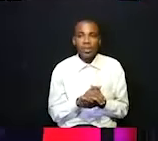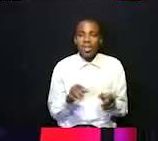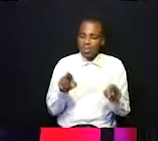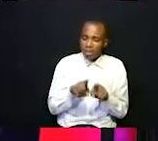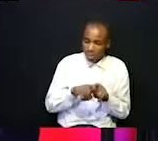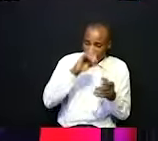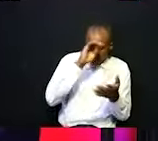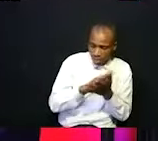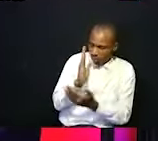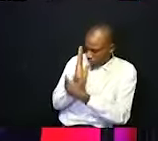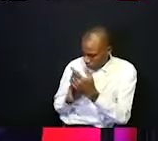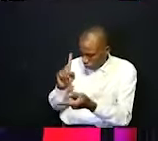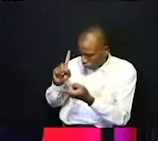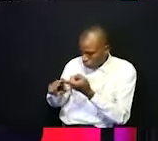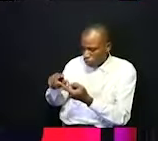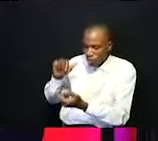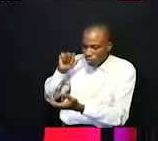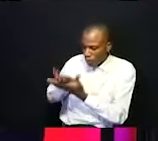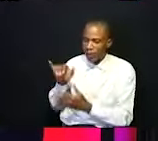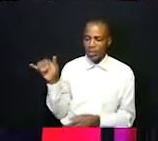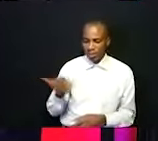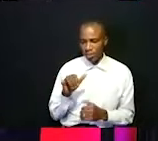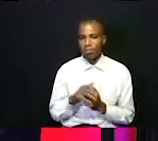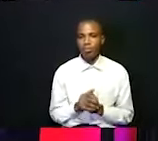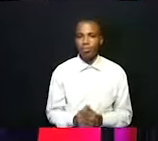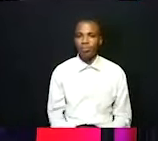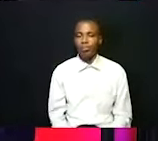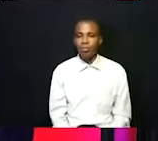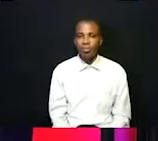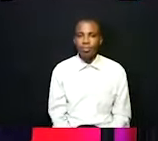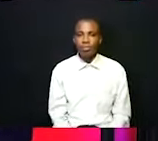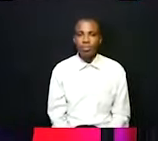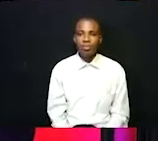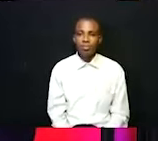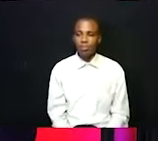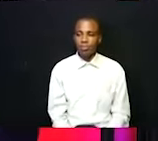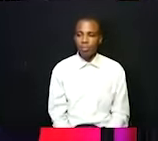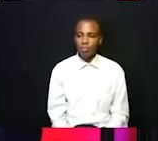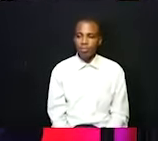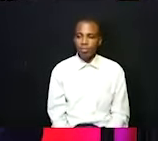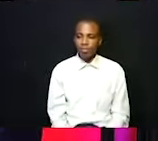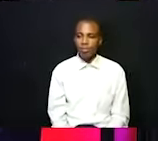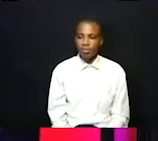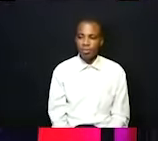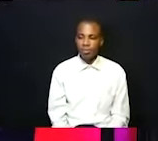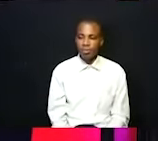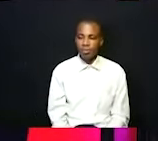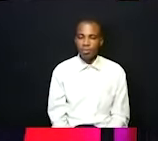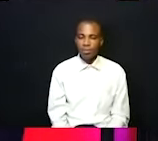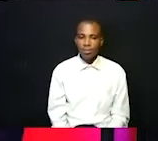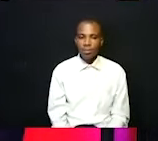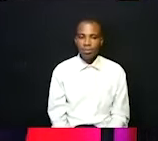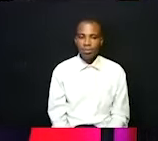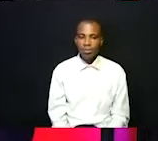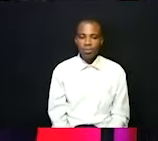own wives as well. Na Sarah na tete no ma kronkron a wode won ho to onyankopon so no sese won